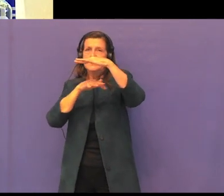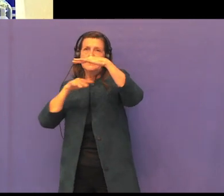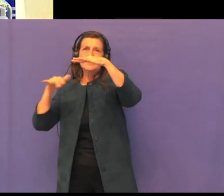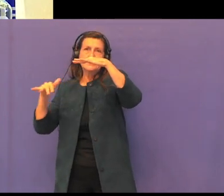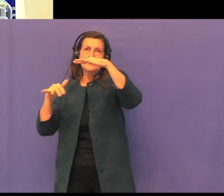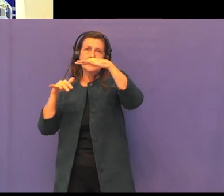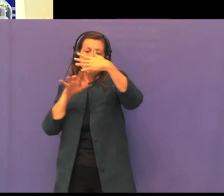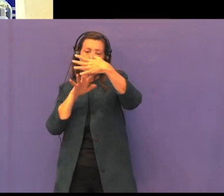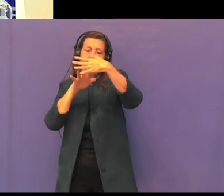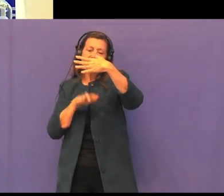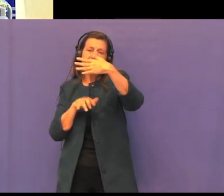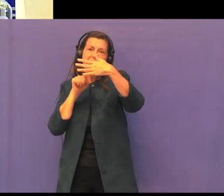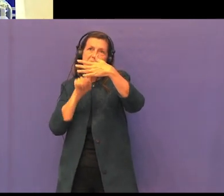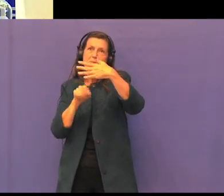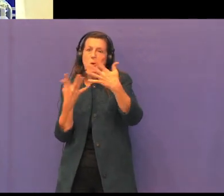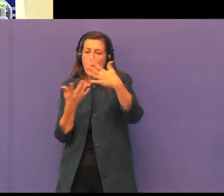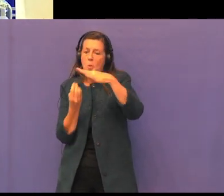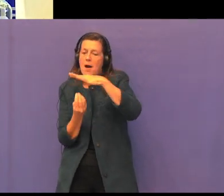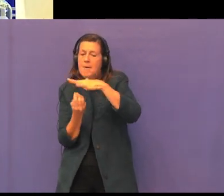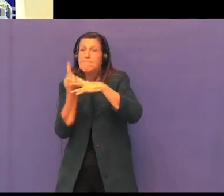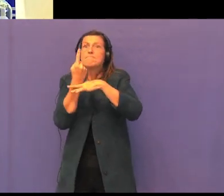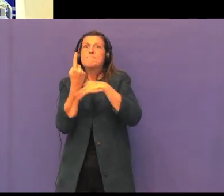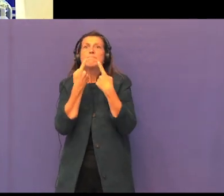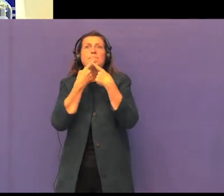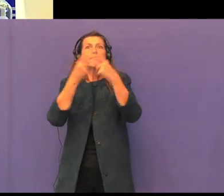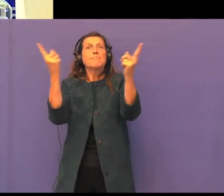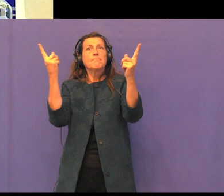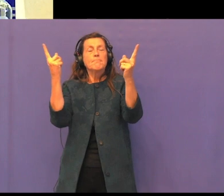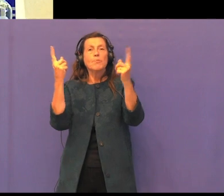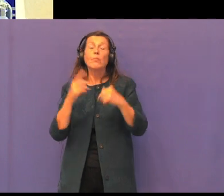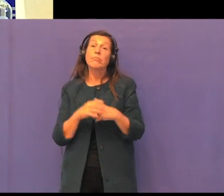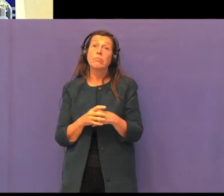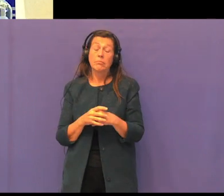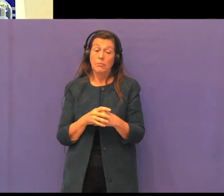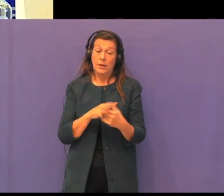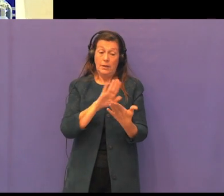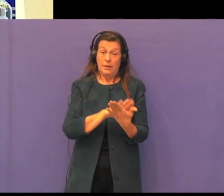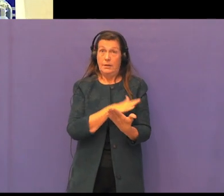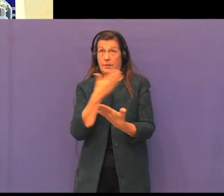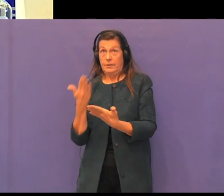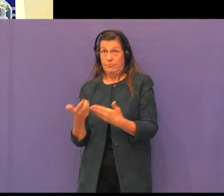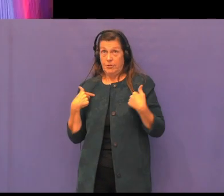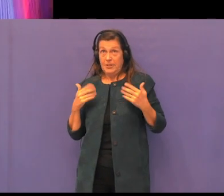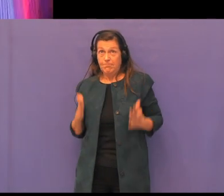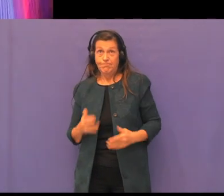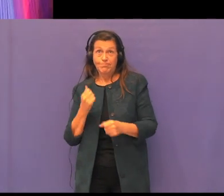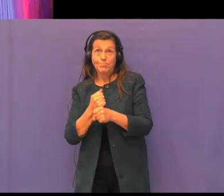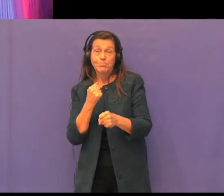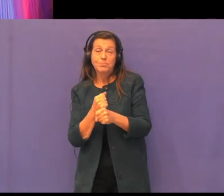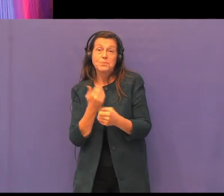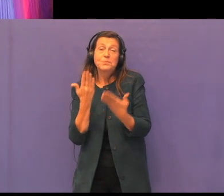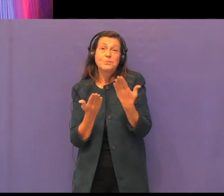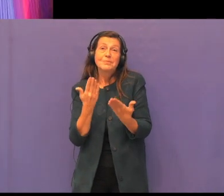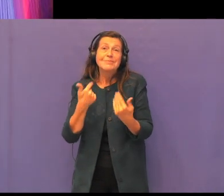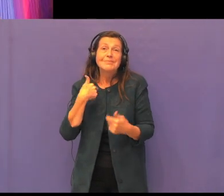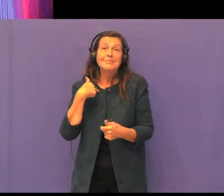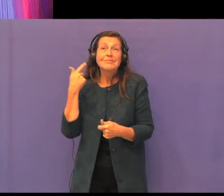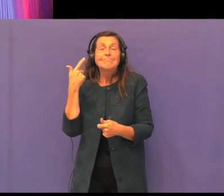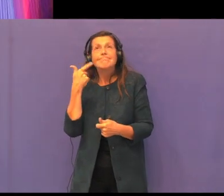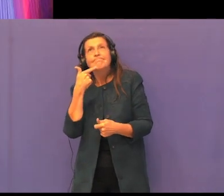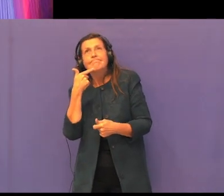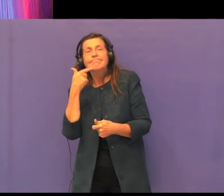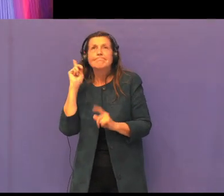can take it into consideration. I think the important thing here is that there has to be knowingness just about. I